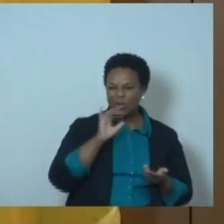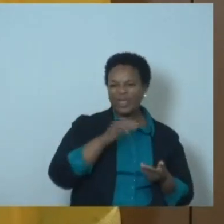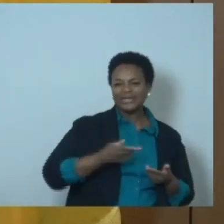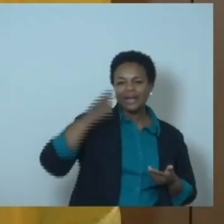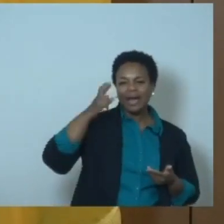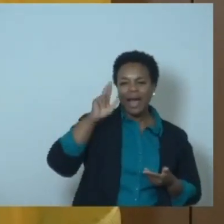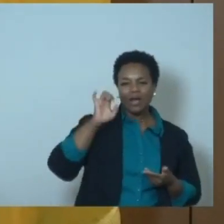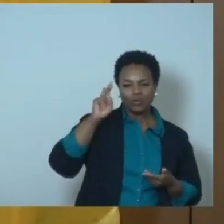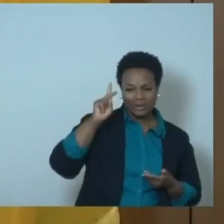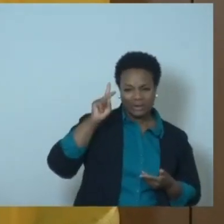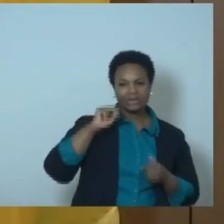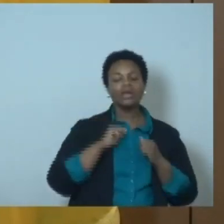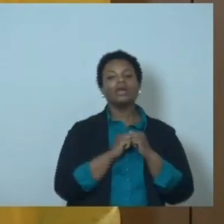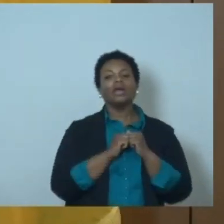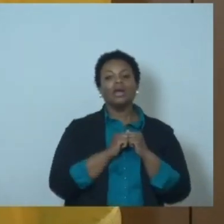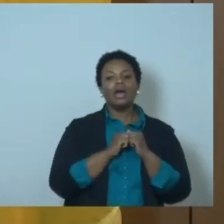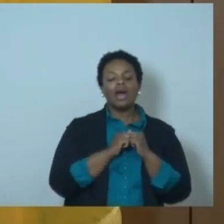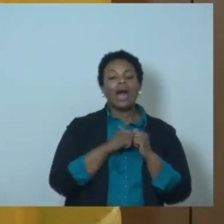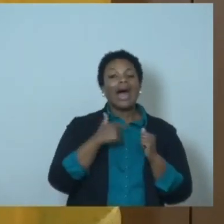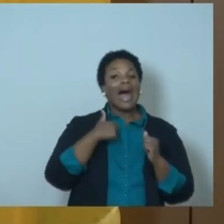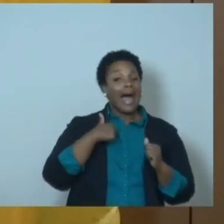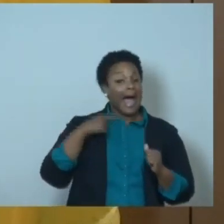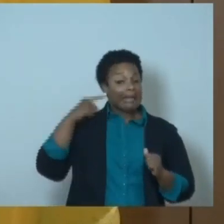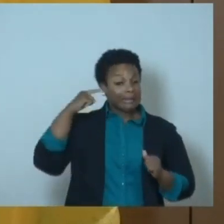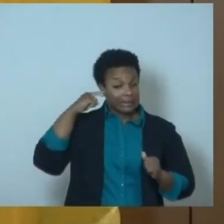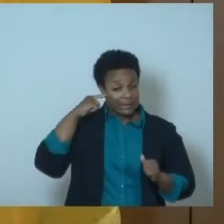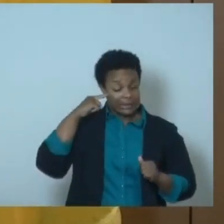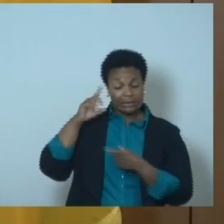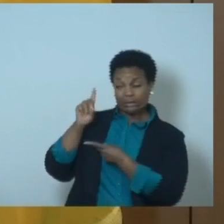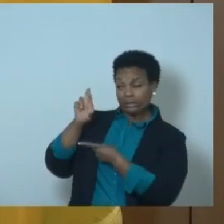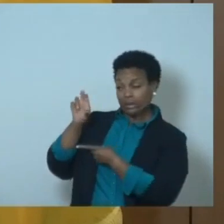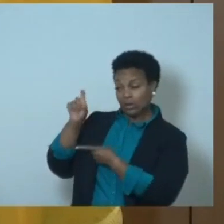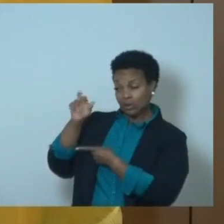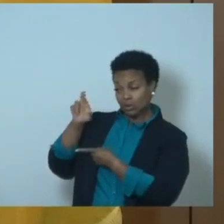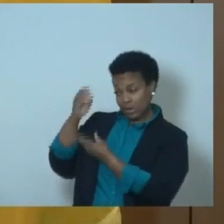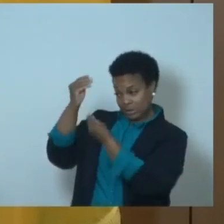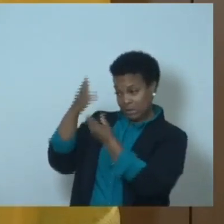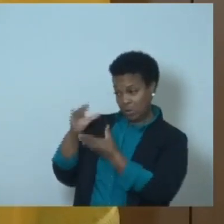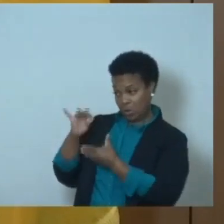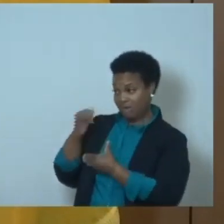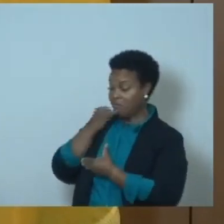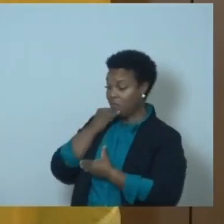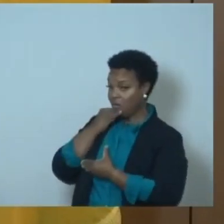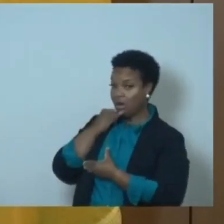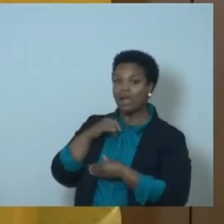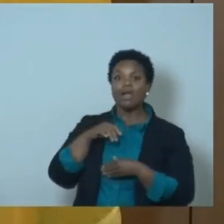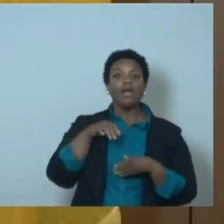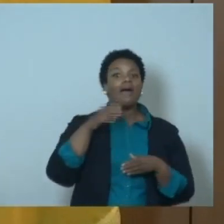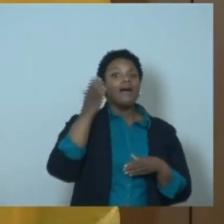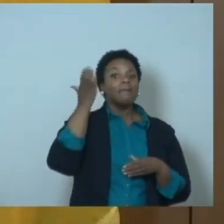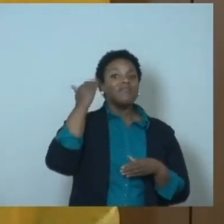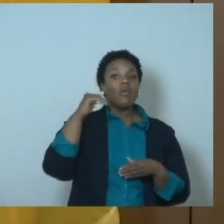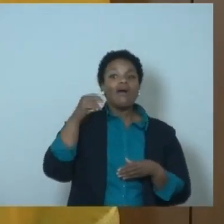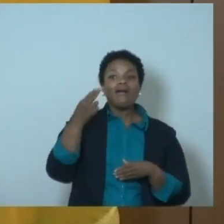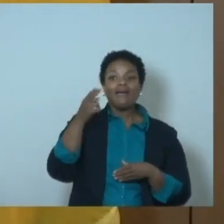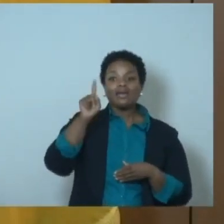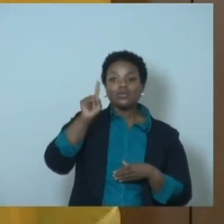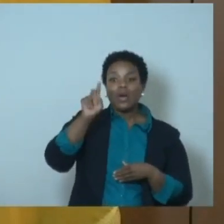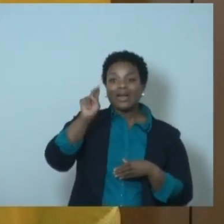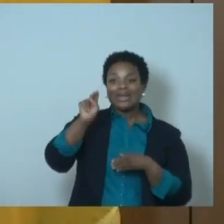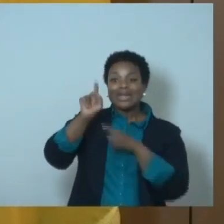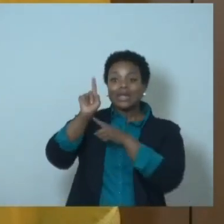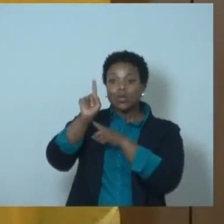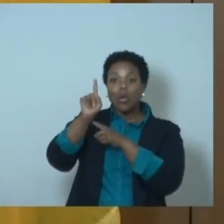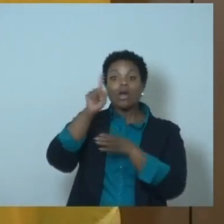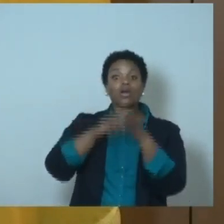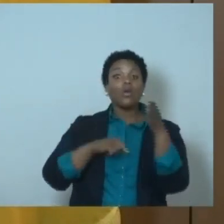will double check, is that what we learned after H1N1 is that indigenous populations had a 4